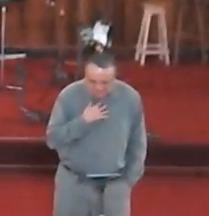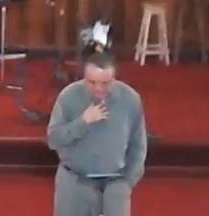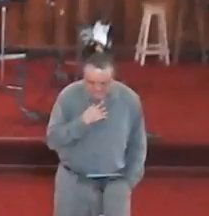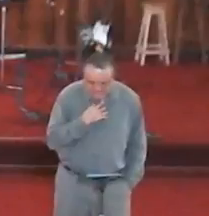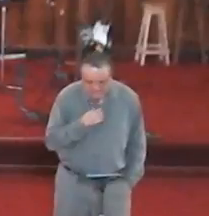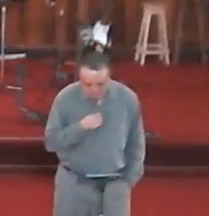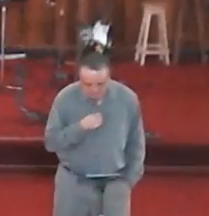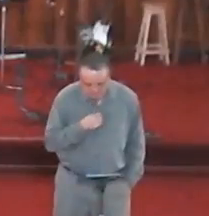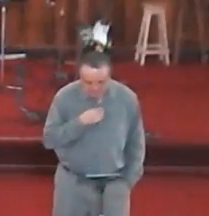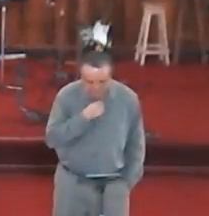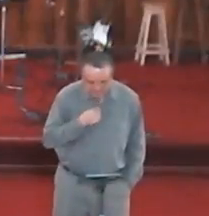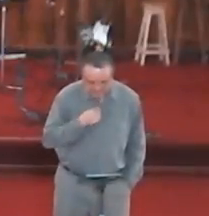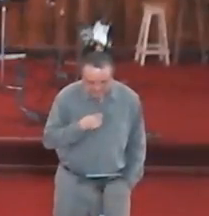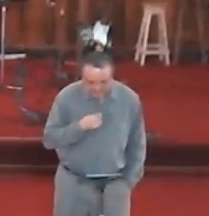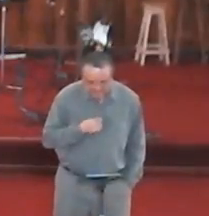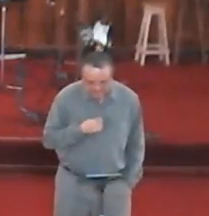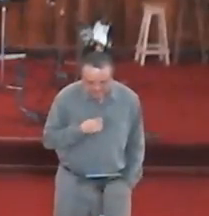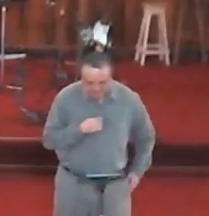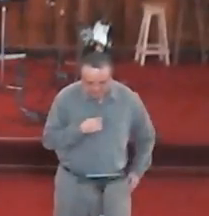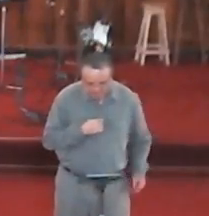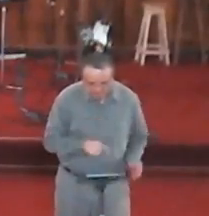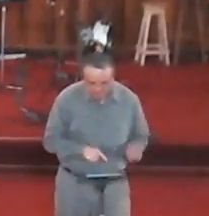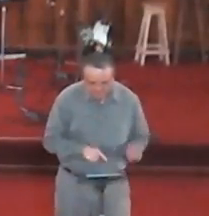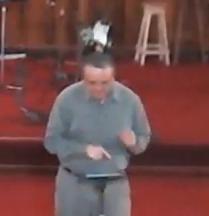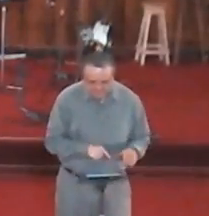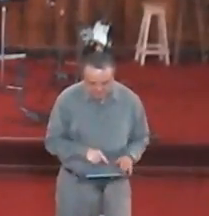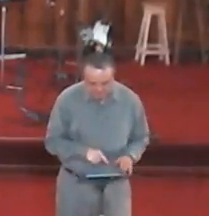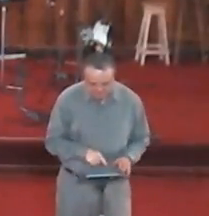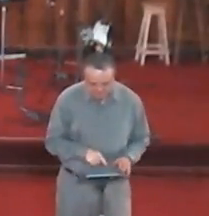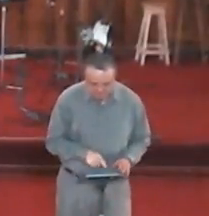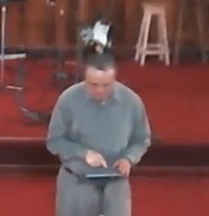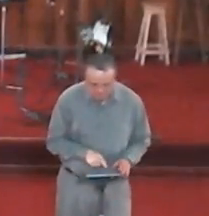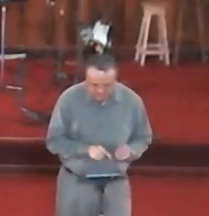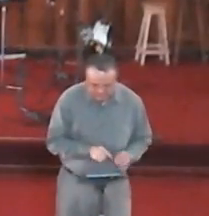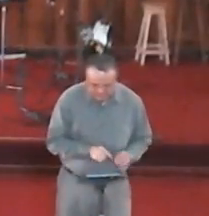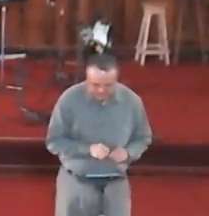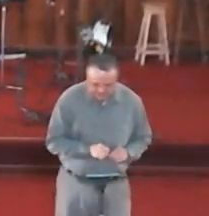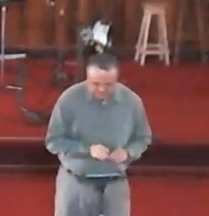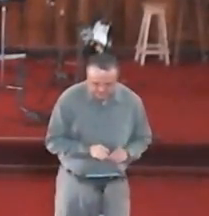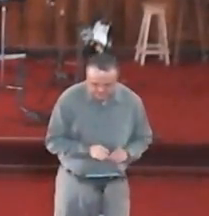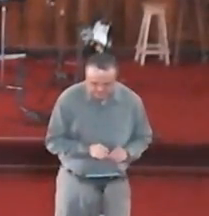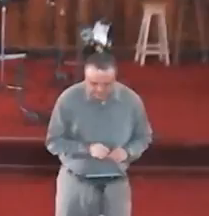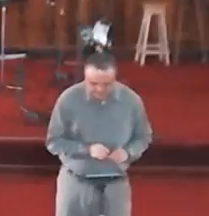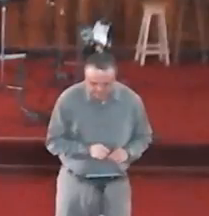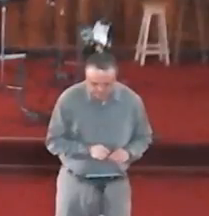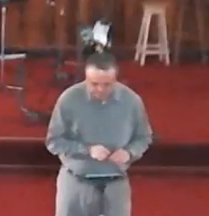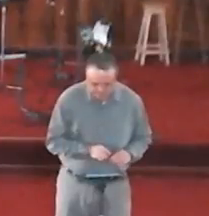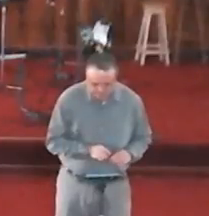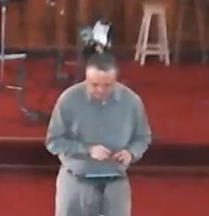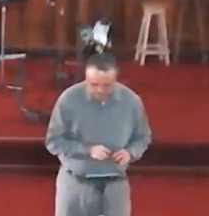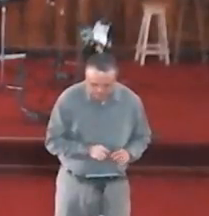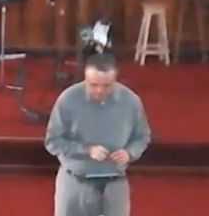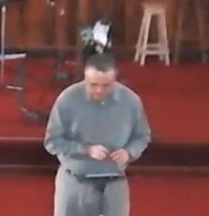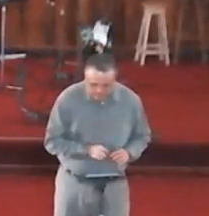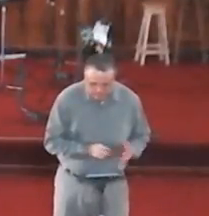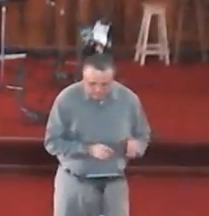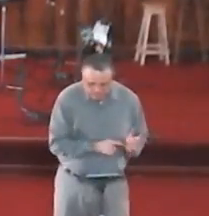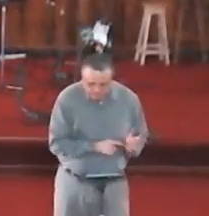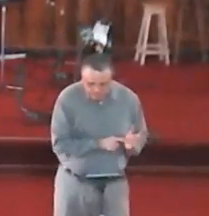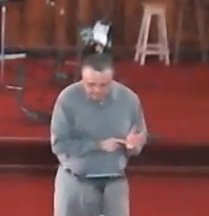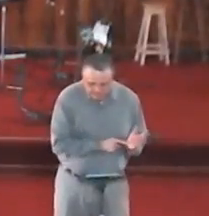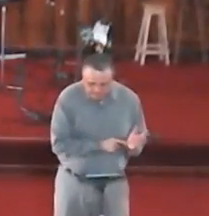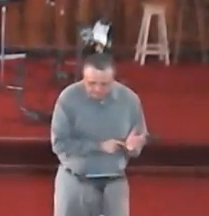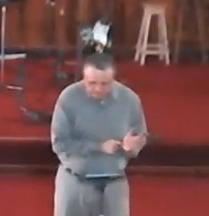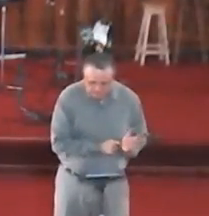levita natural de Chipre, a quien los apóstoles llamaban Bernabé, que significa consolador, Vendió